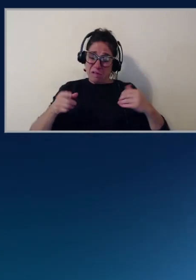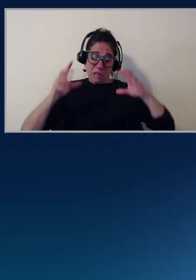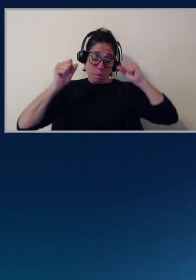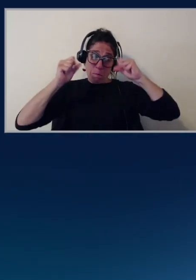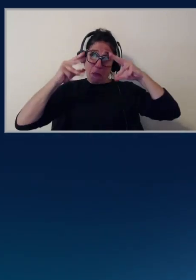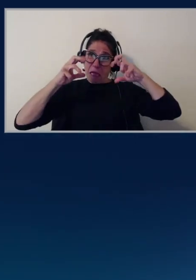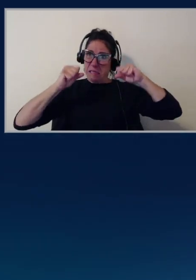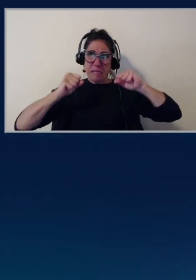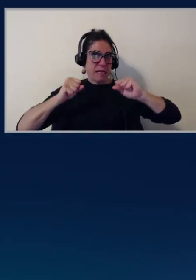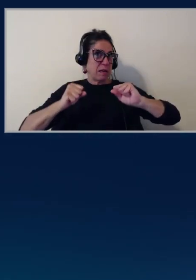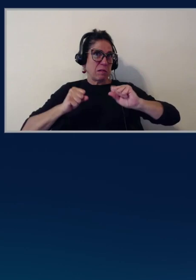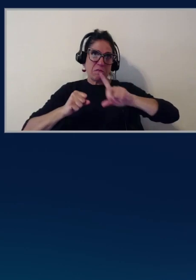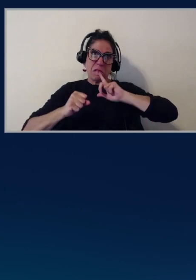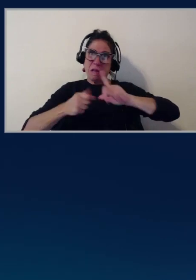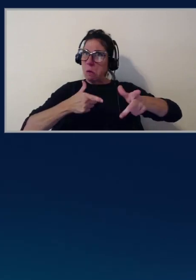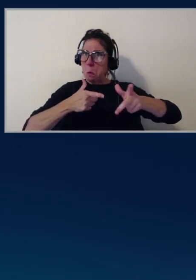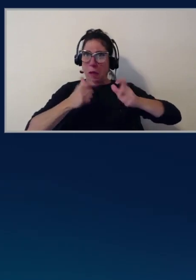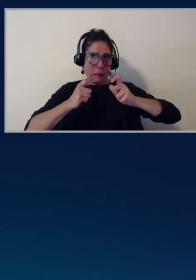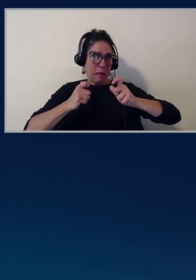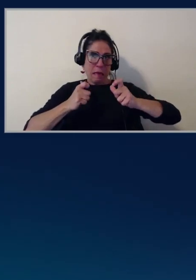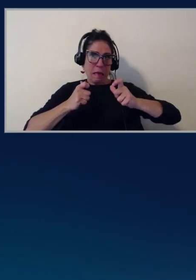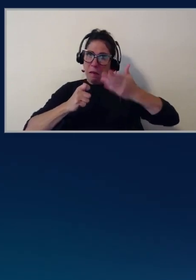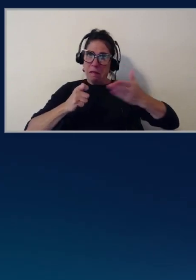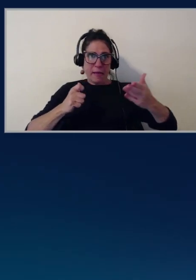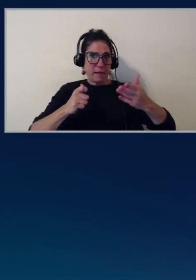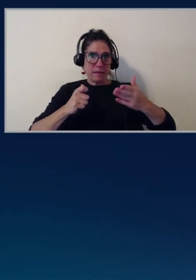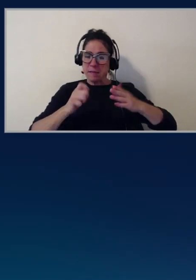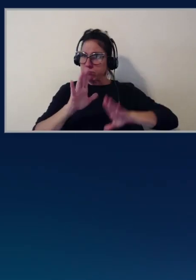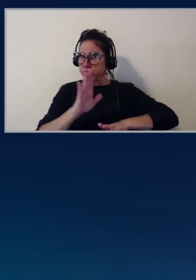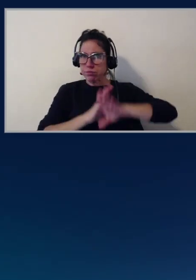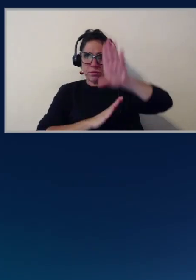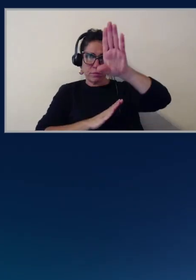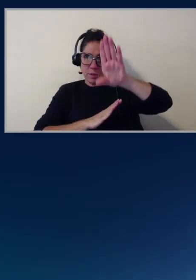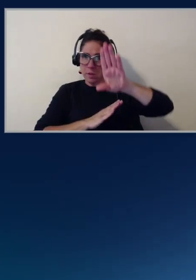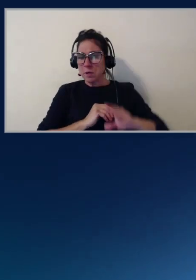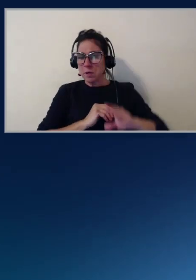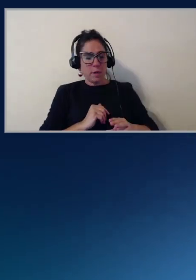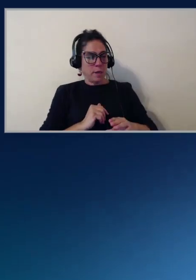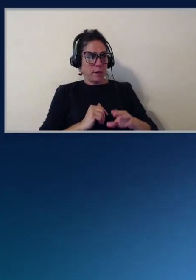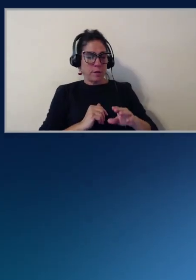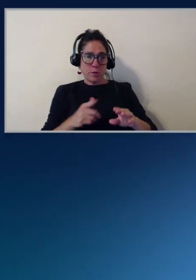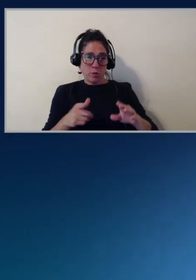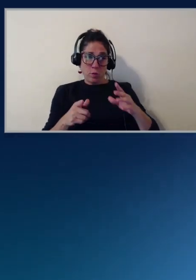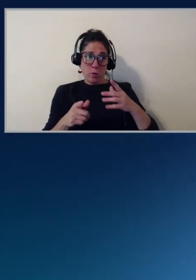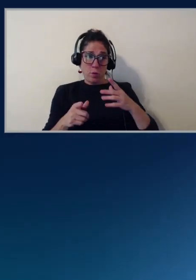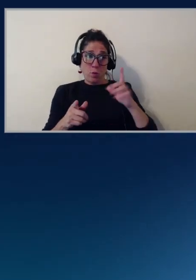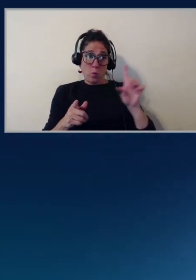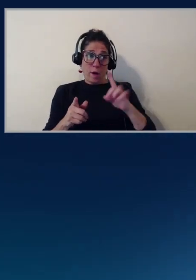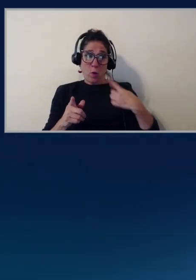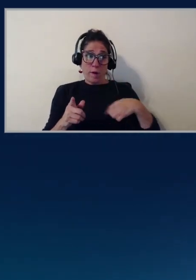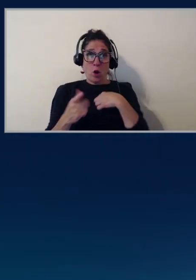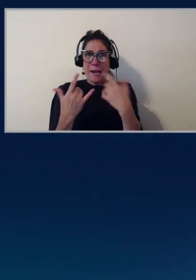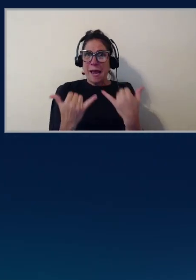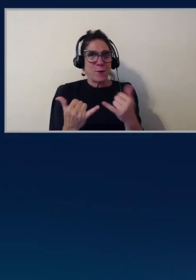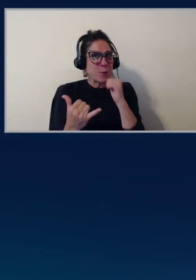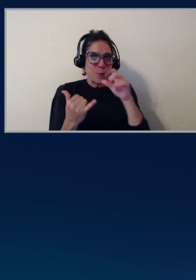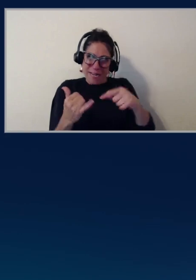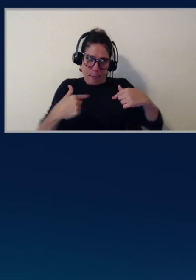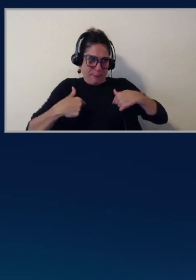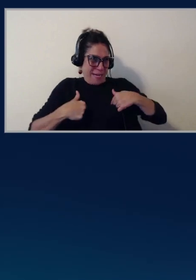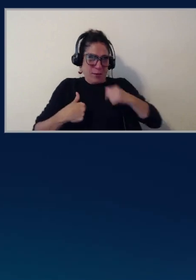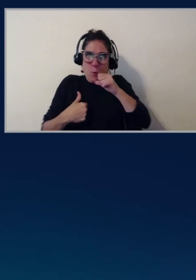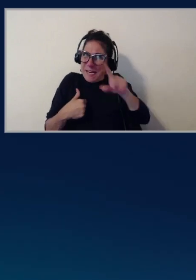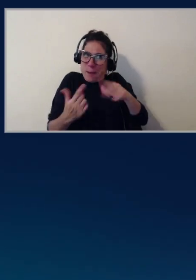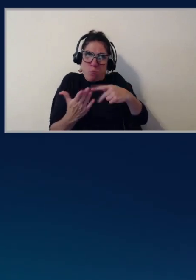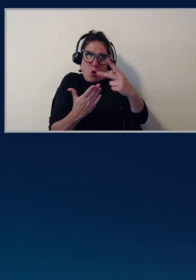how quickly things have evolved to where we're at right now. Because you don't need a program. You don't need me to